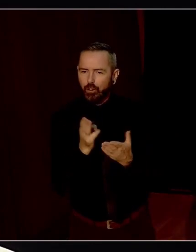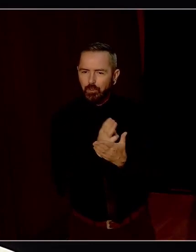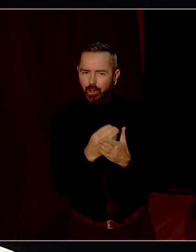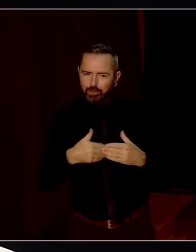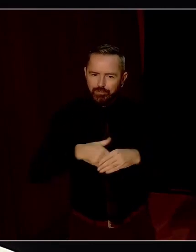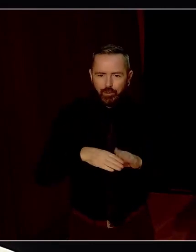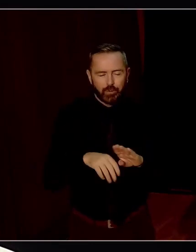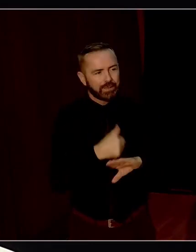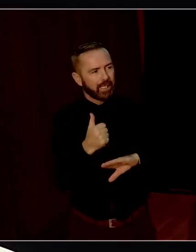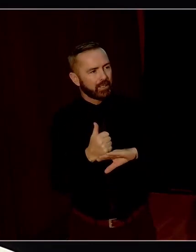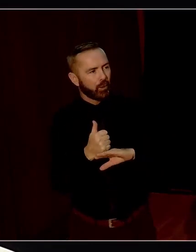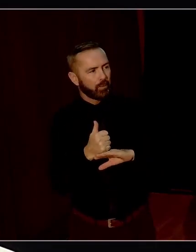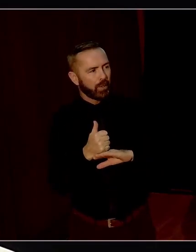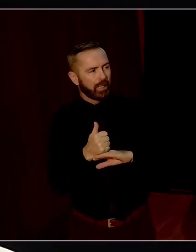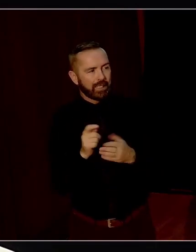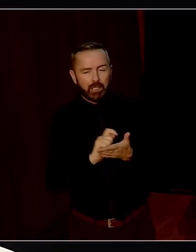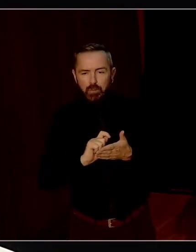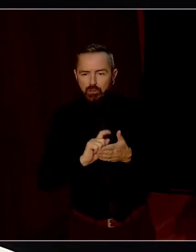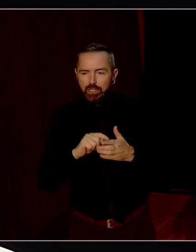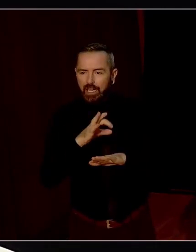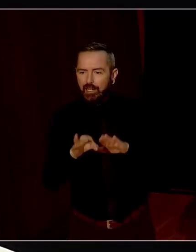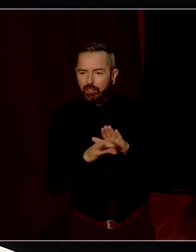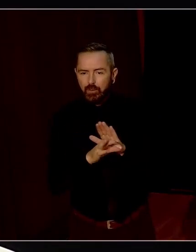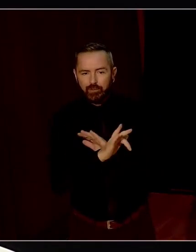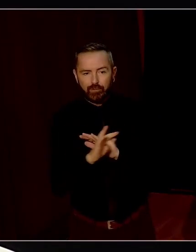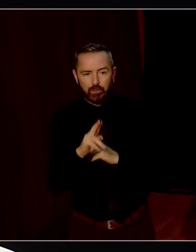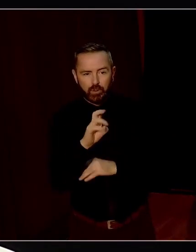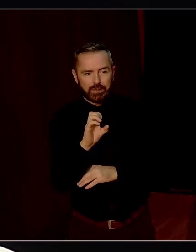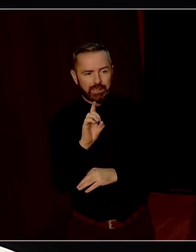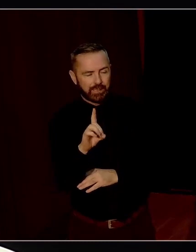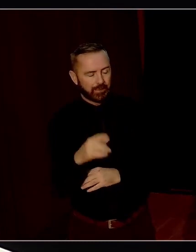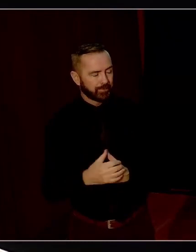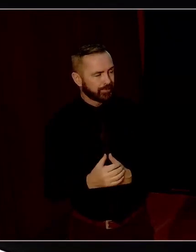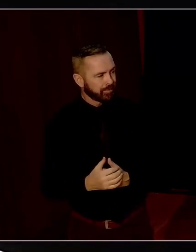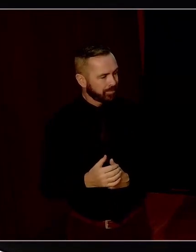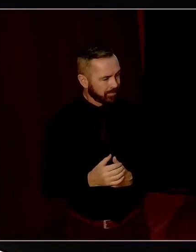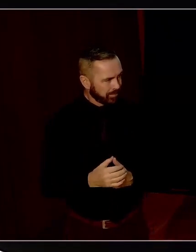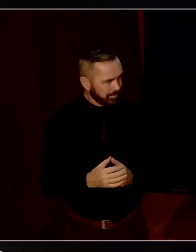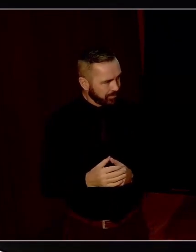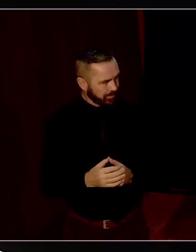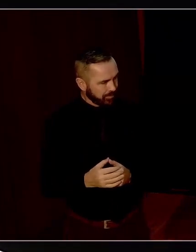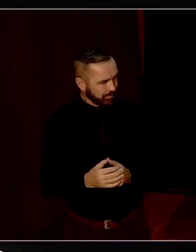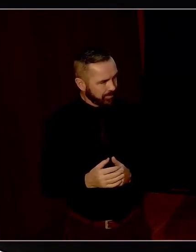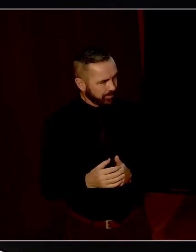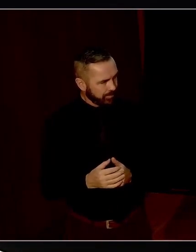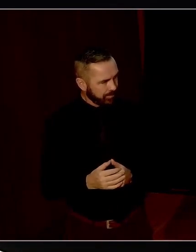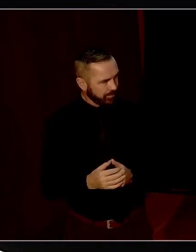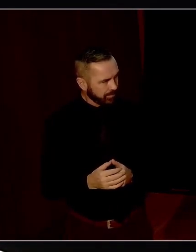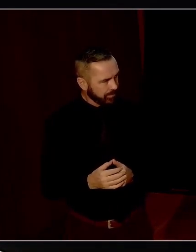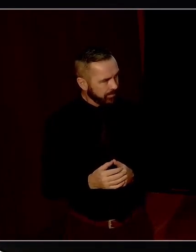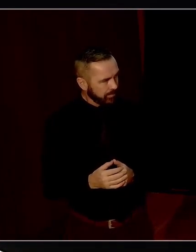in setting up the administration, government and so on from UCD. So I think